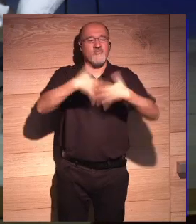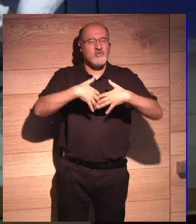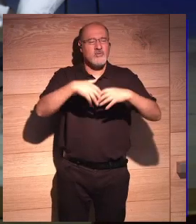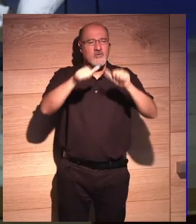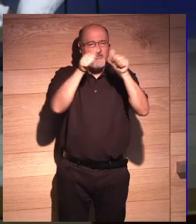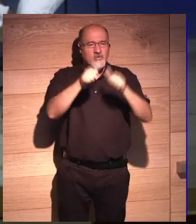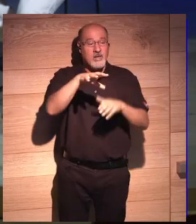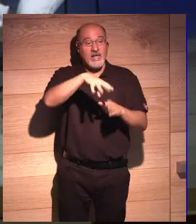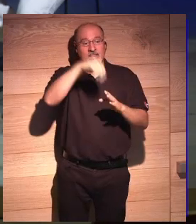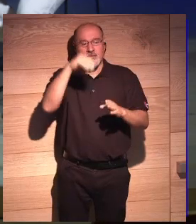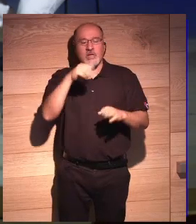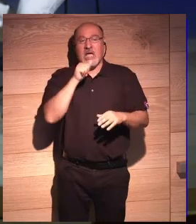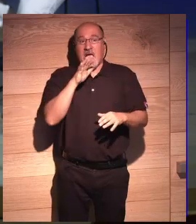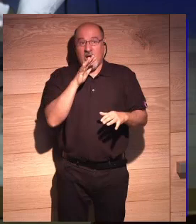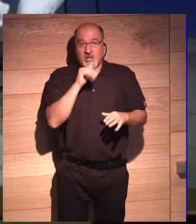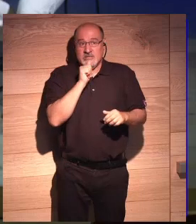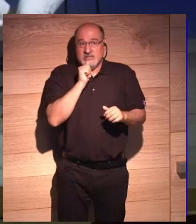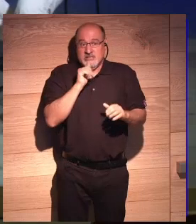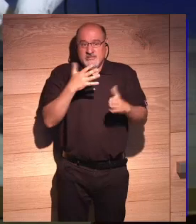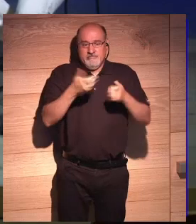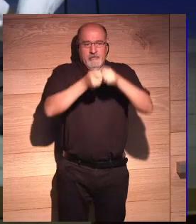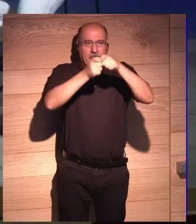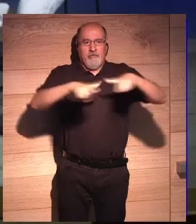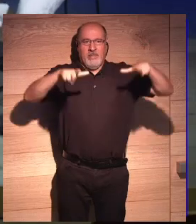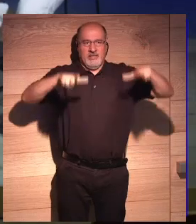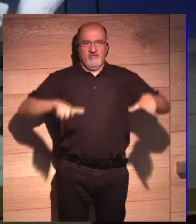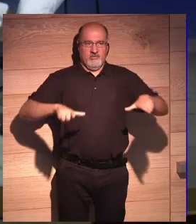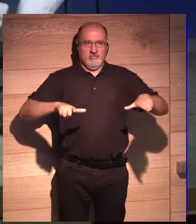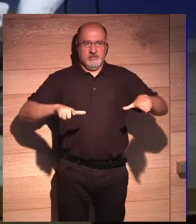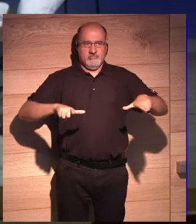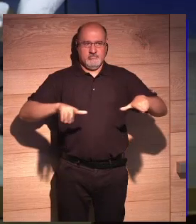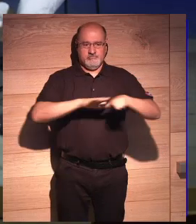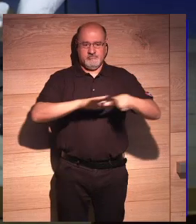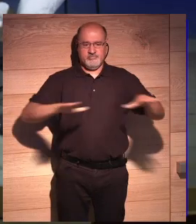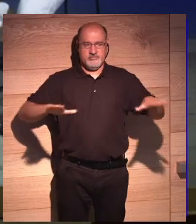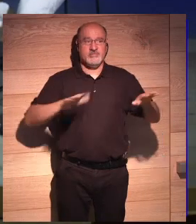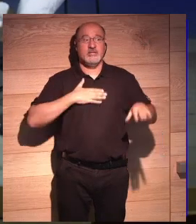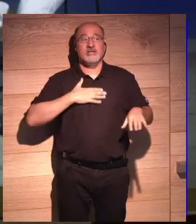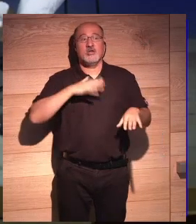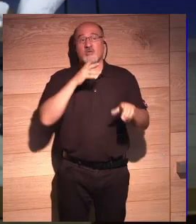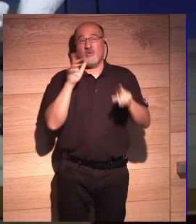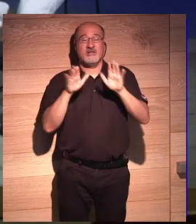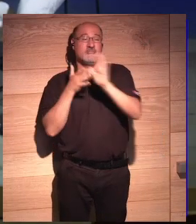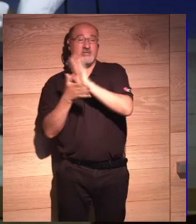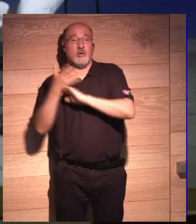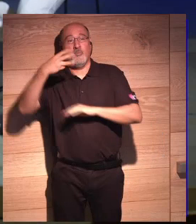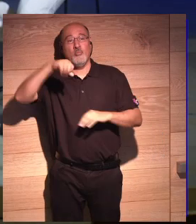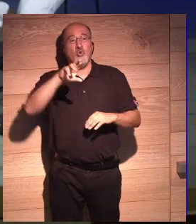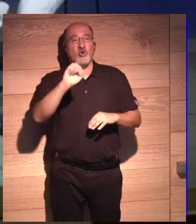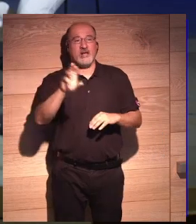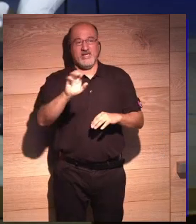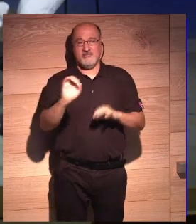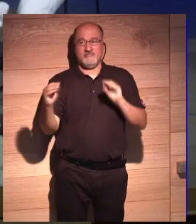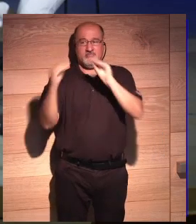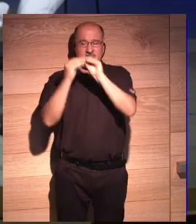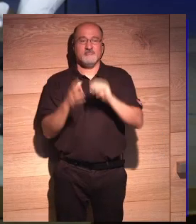need to know how it works, we need to know how it develops. So this is why we consider we still consider it as a platform, as Murray used